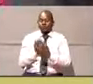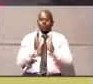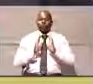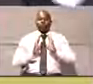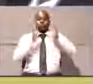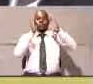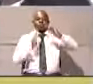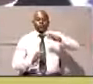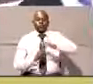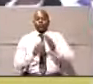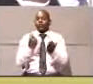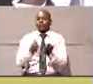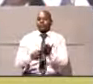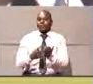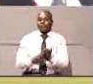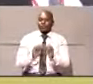Uganda.